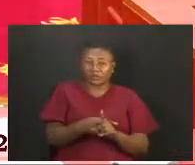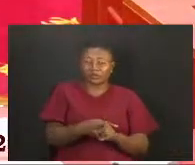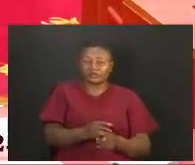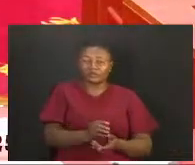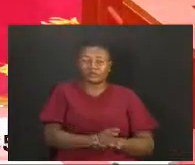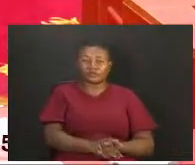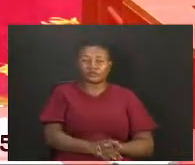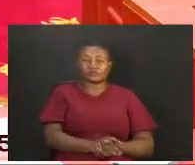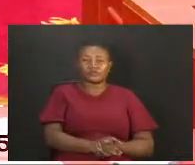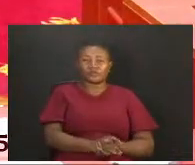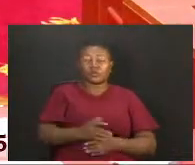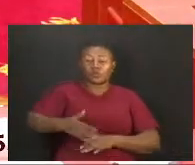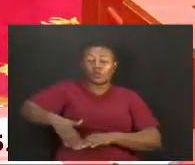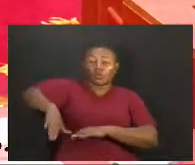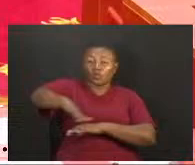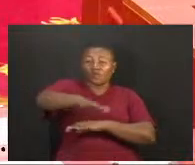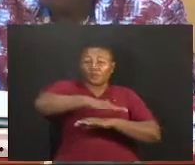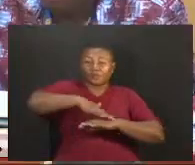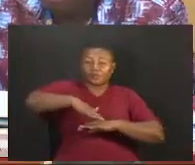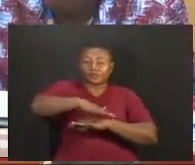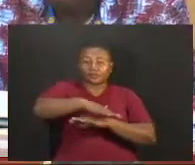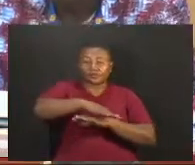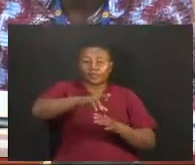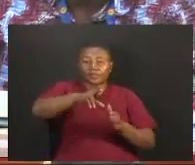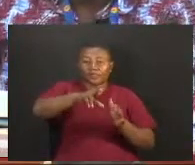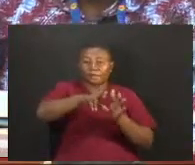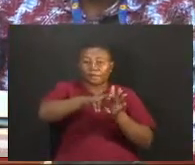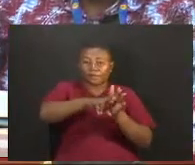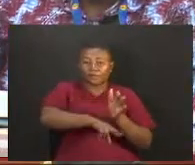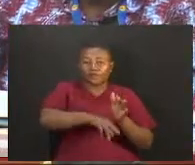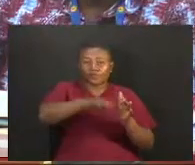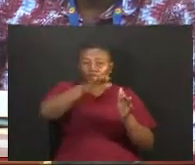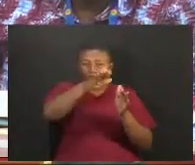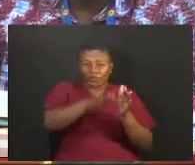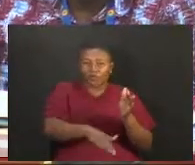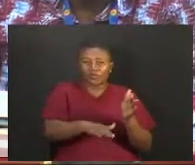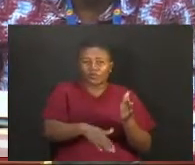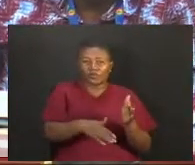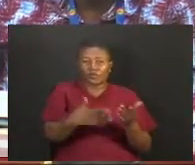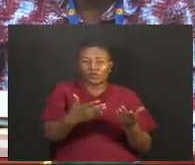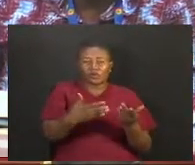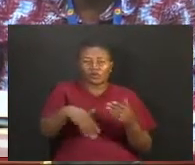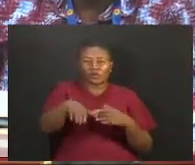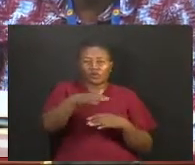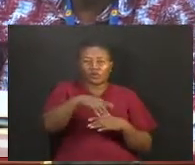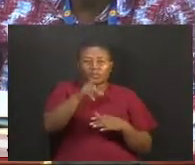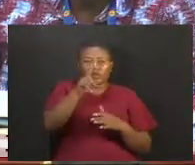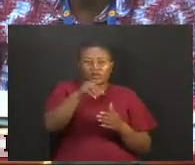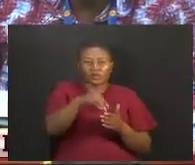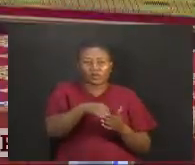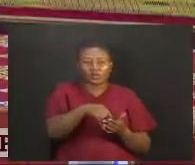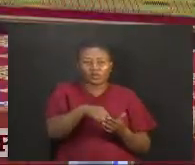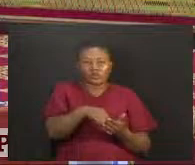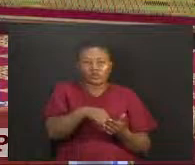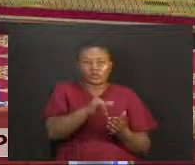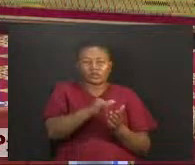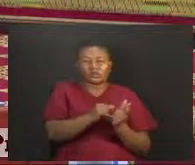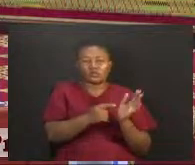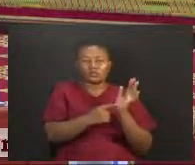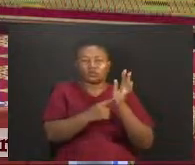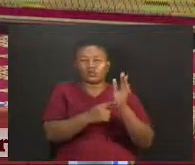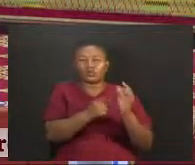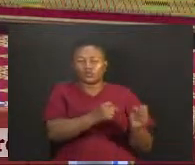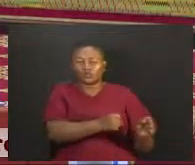average, rates have fallen by over 1,000 basis points, signifying a strong